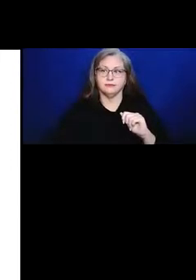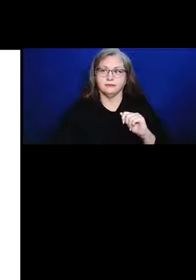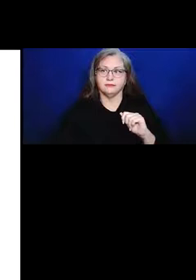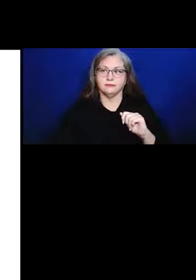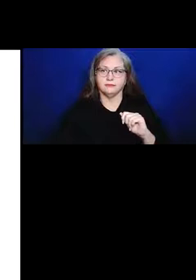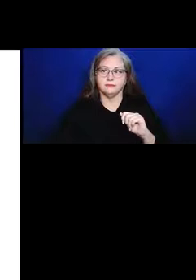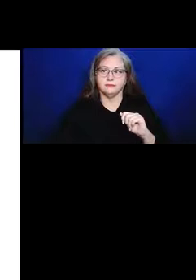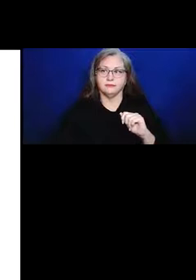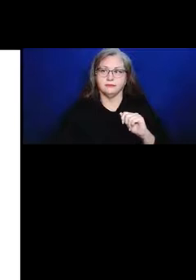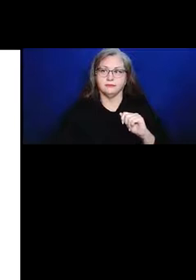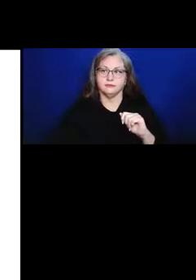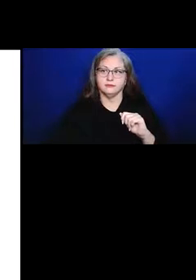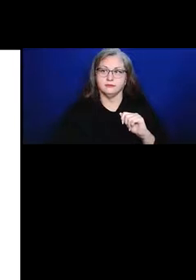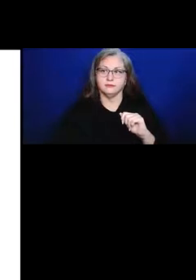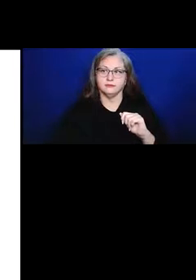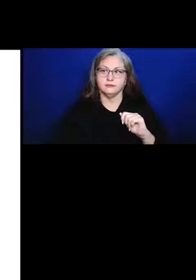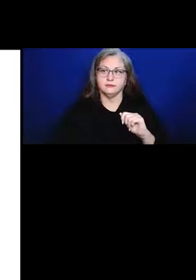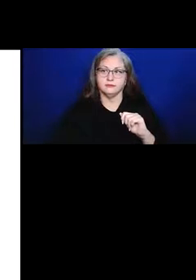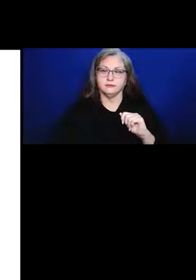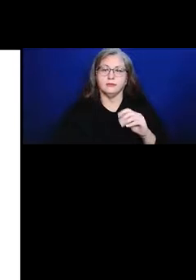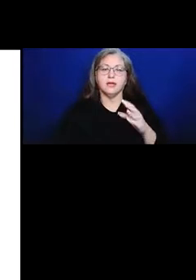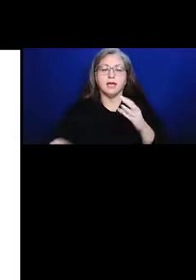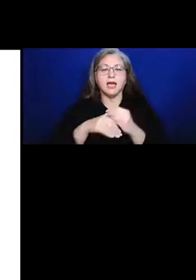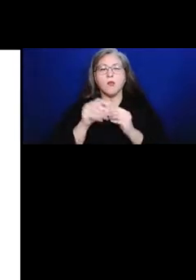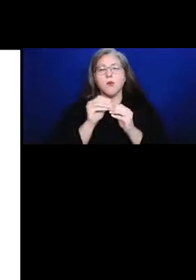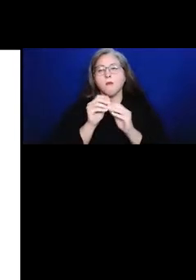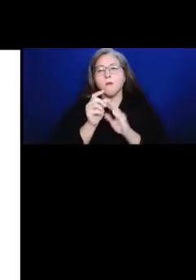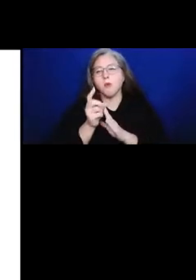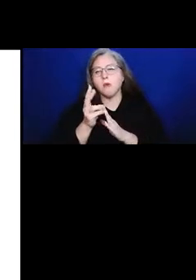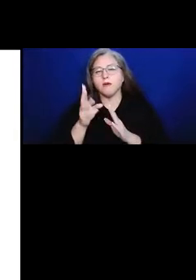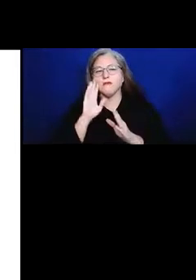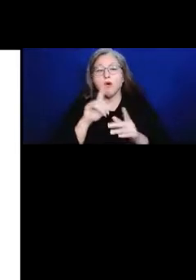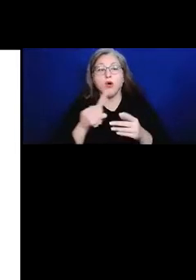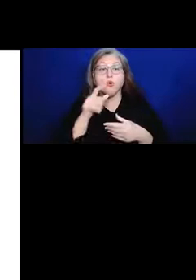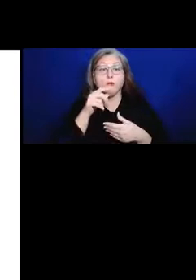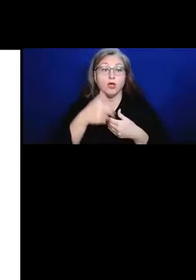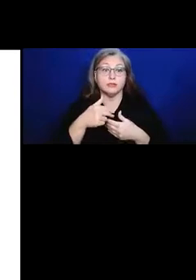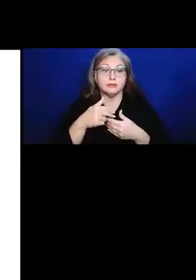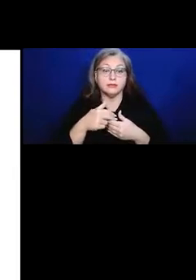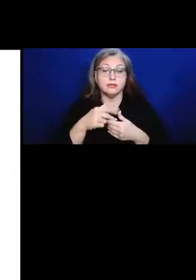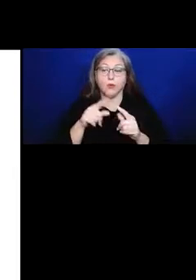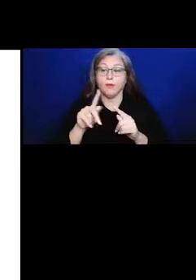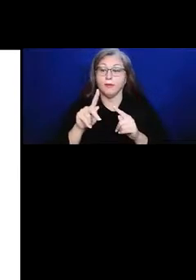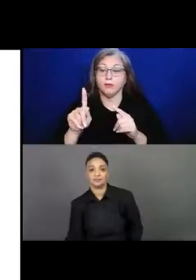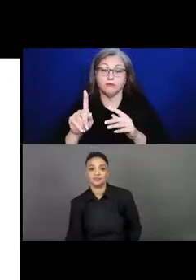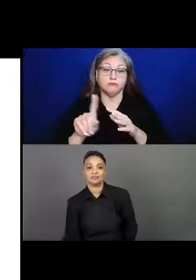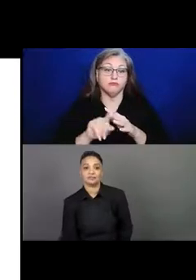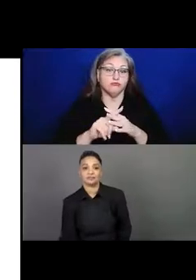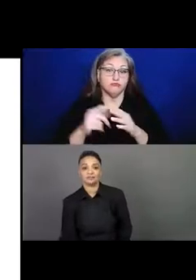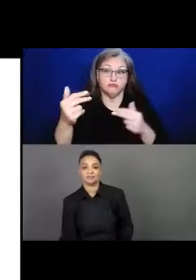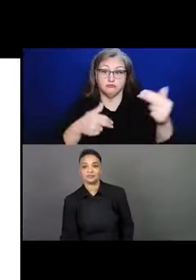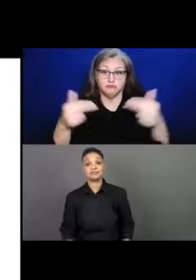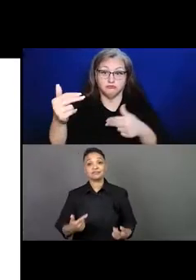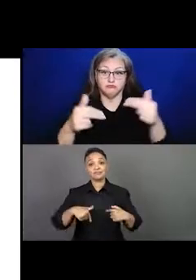Just give it a moment for more participants to join in. So as soon as they have joined in, we will start with